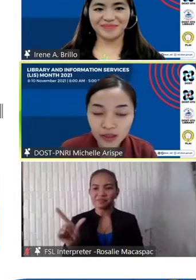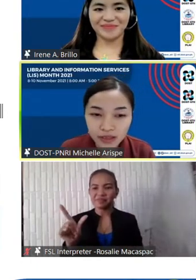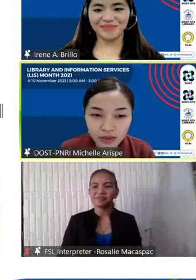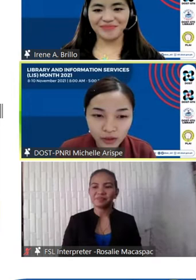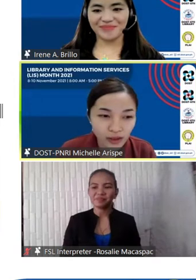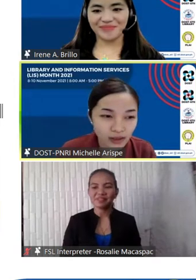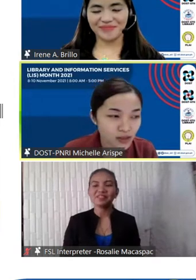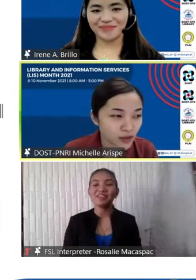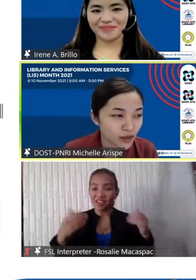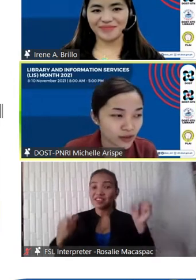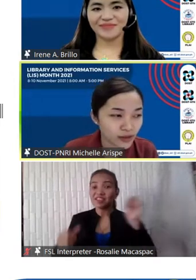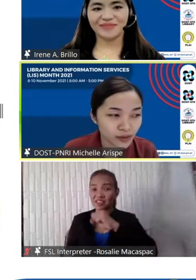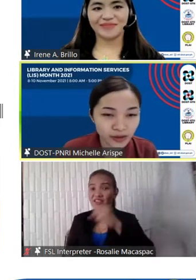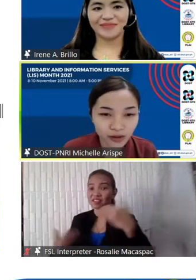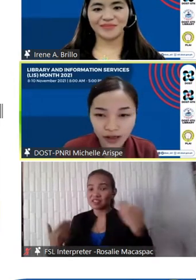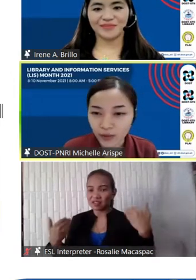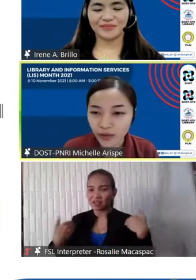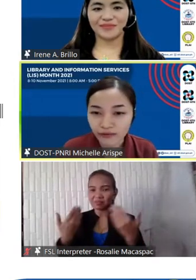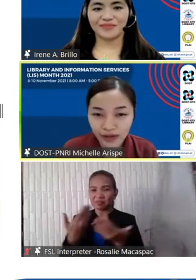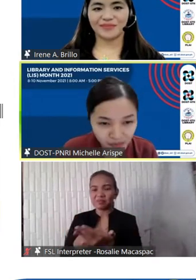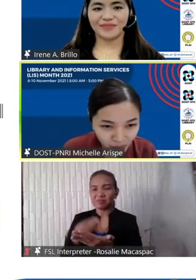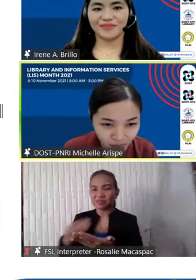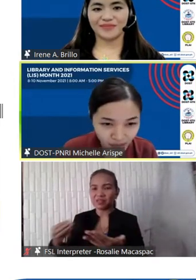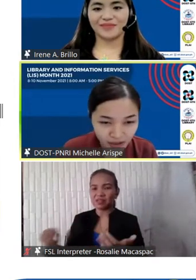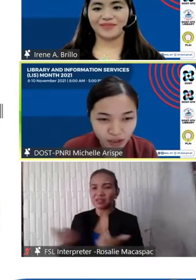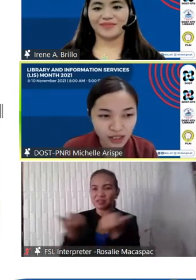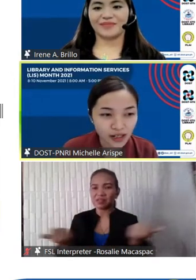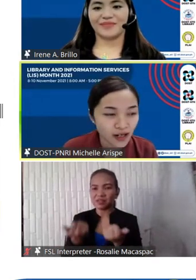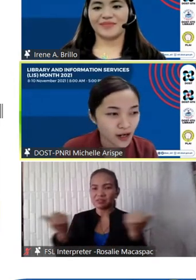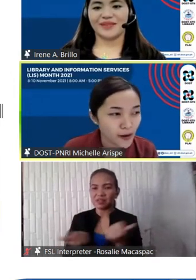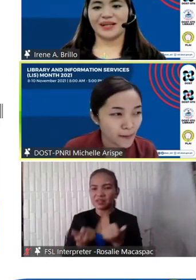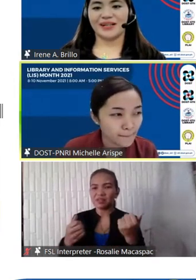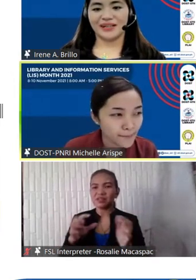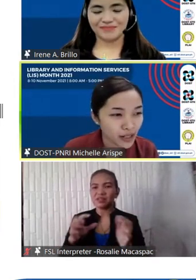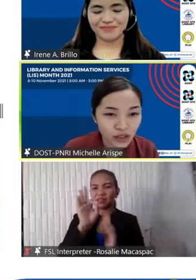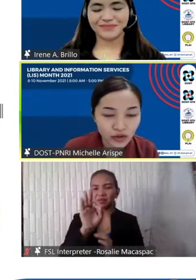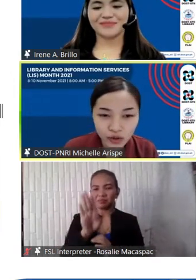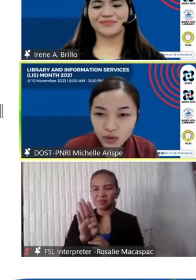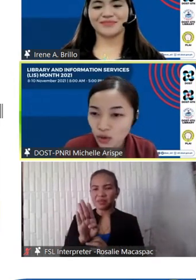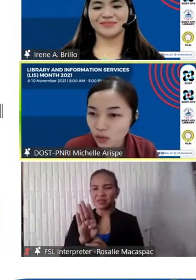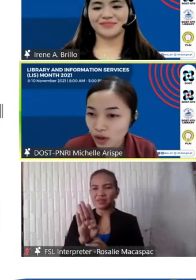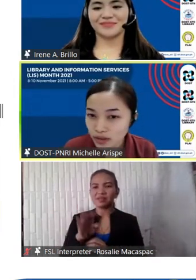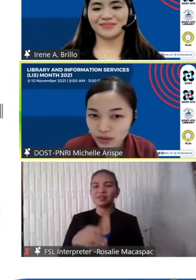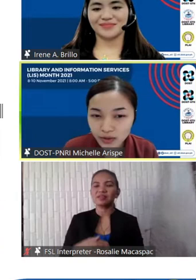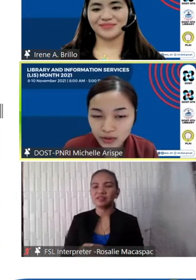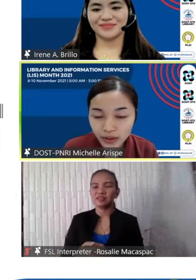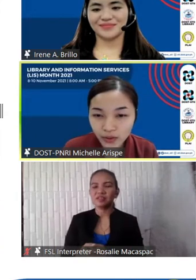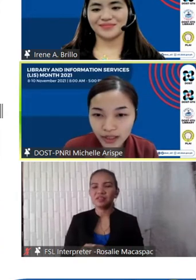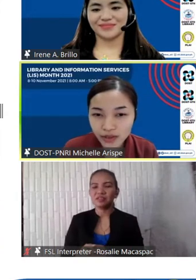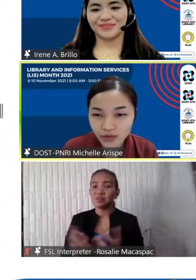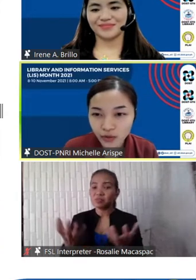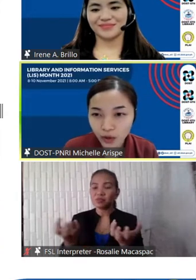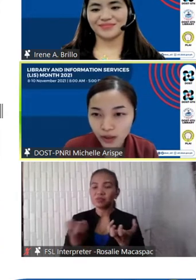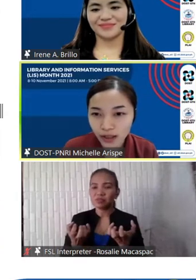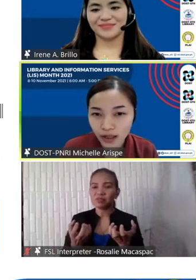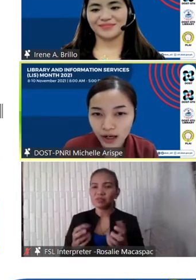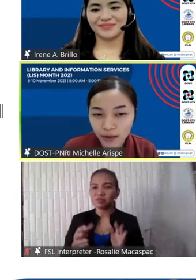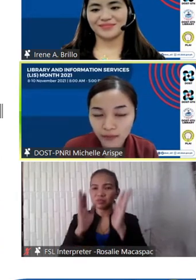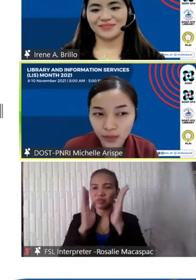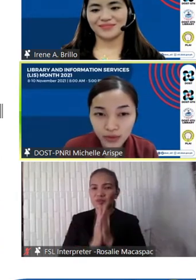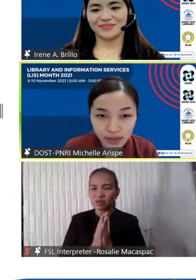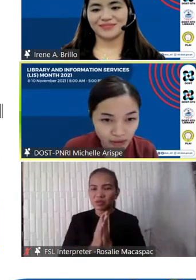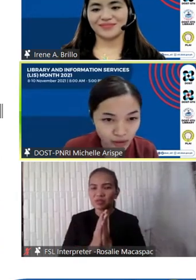Yes po, all materials are available on our Facebook page. Pero if you want to request